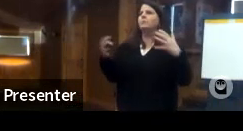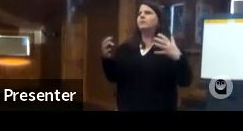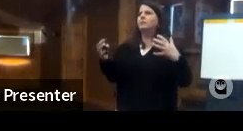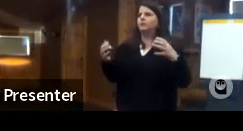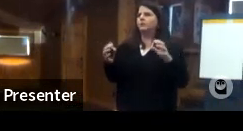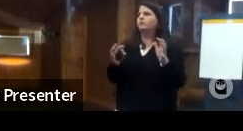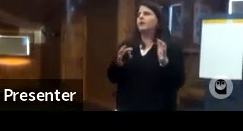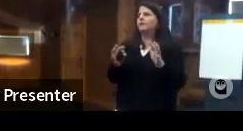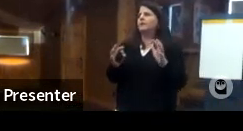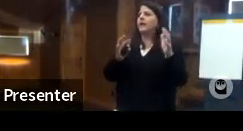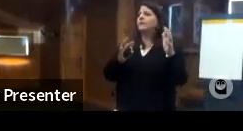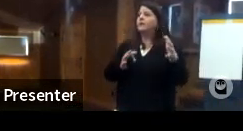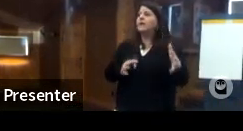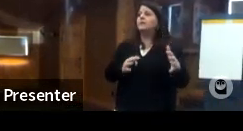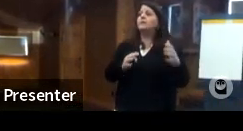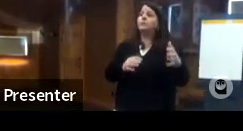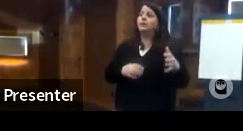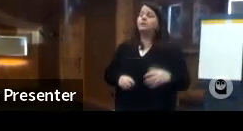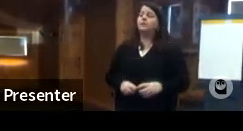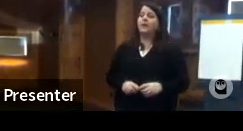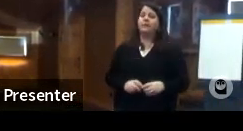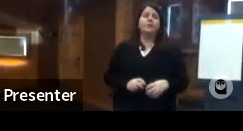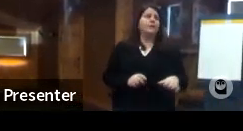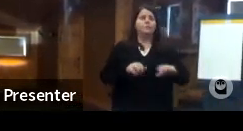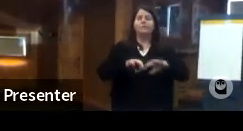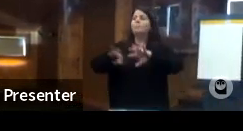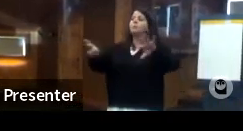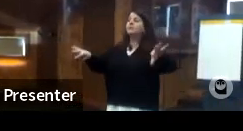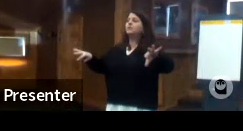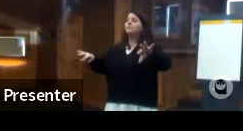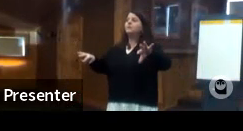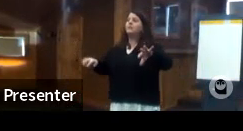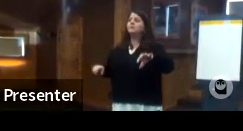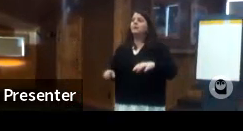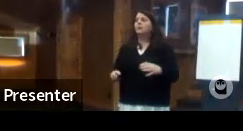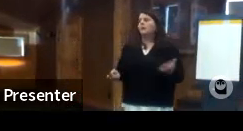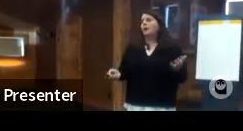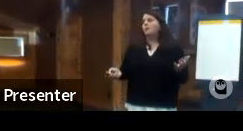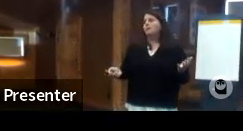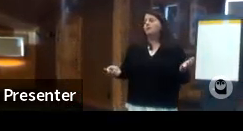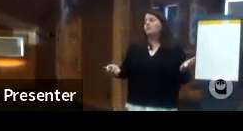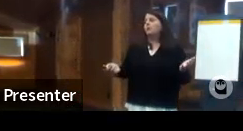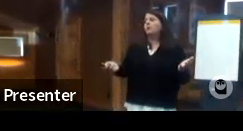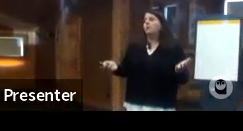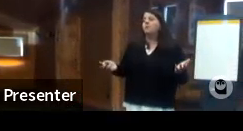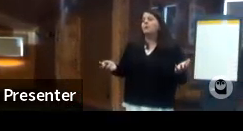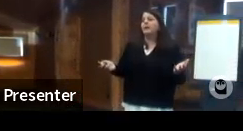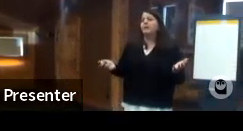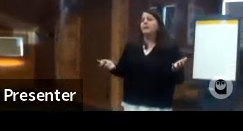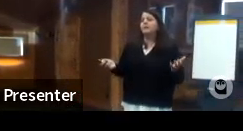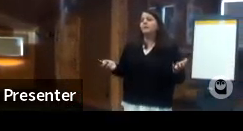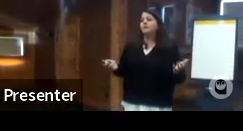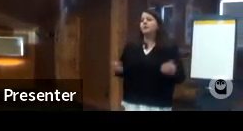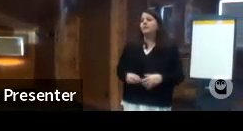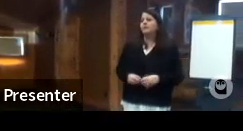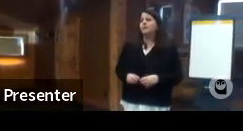like keeping your enemies closer to you kind of a thing. And they're kids, they're trying to survive. So we've got polarization of kids. How many of you want to go home